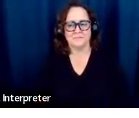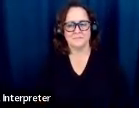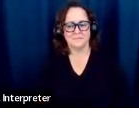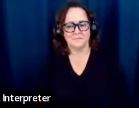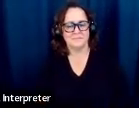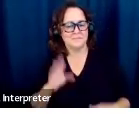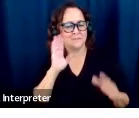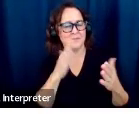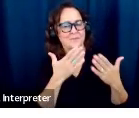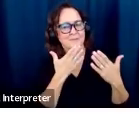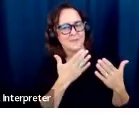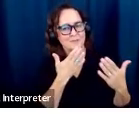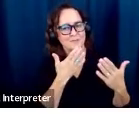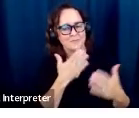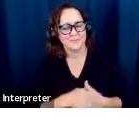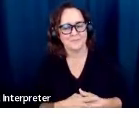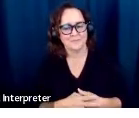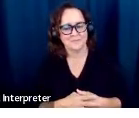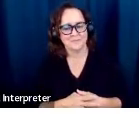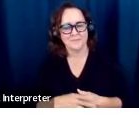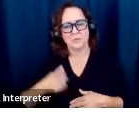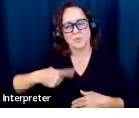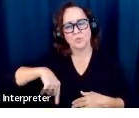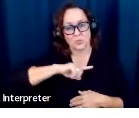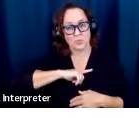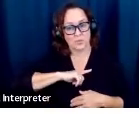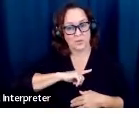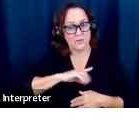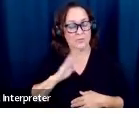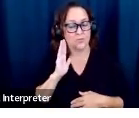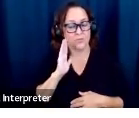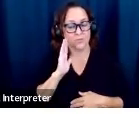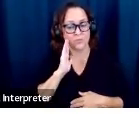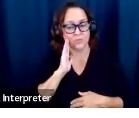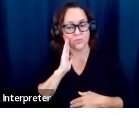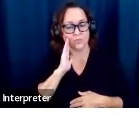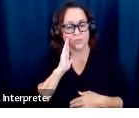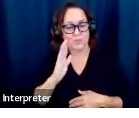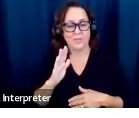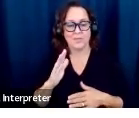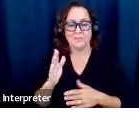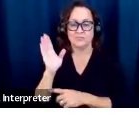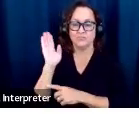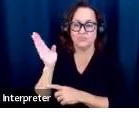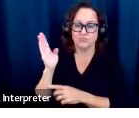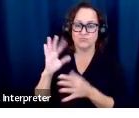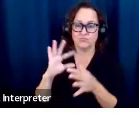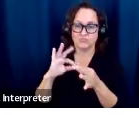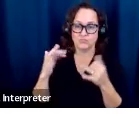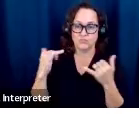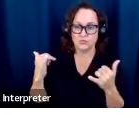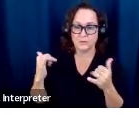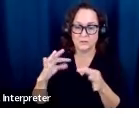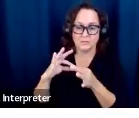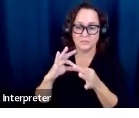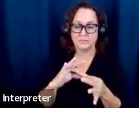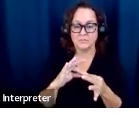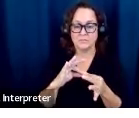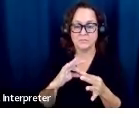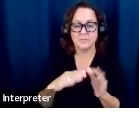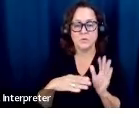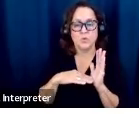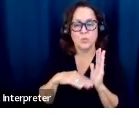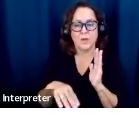Yeah, thank you very much. We are going to be talking today about